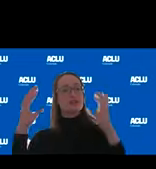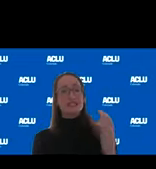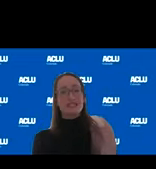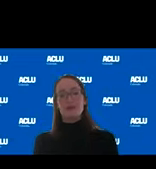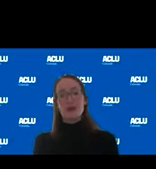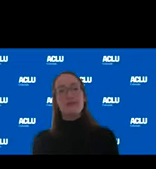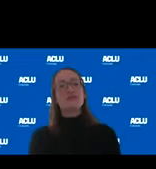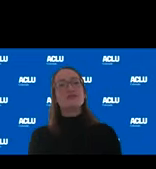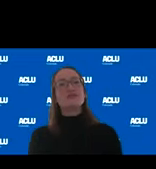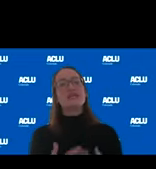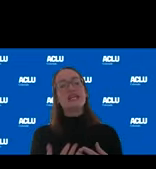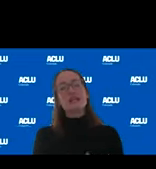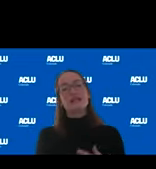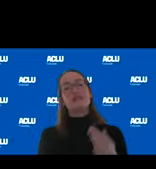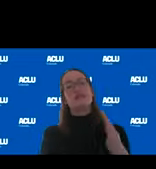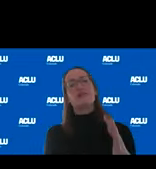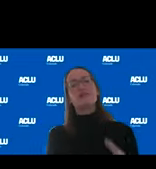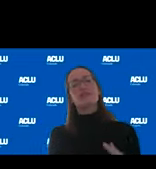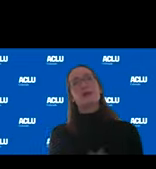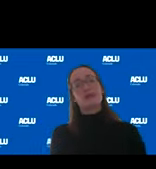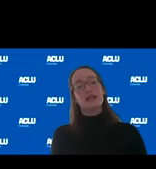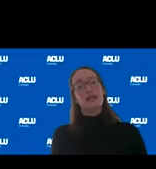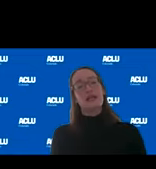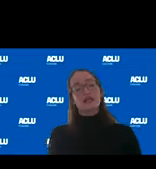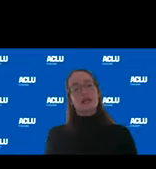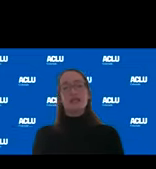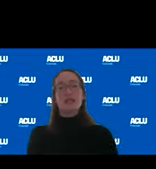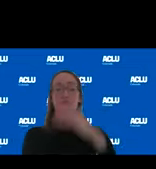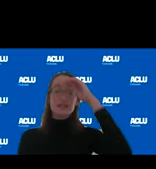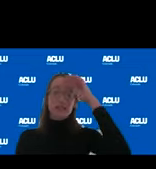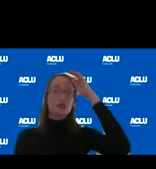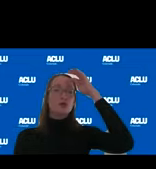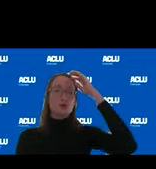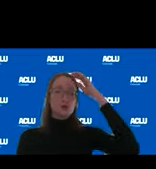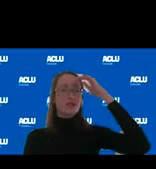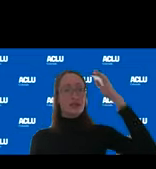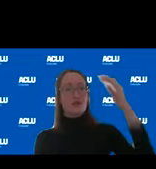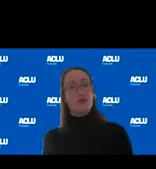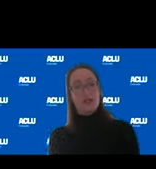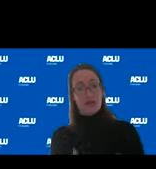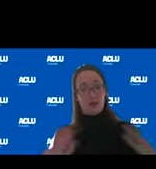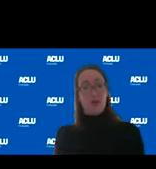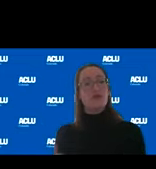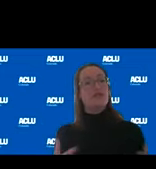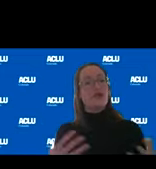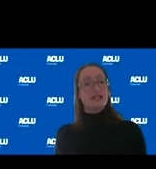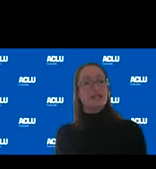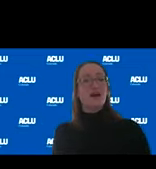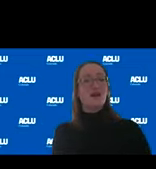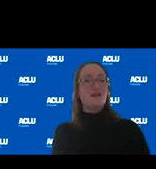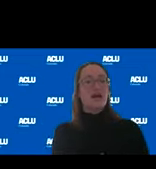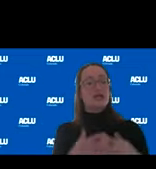ton of disinformation. So it's going to take aggressive public education, and the state should take a role